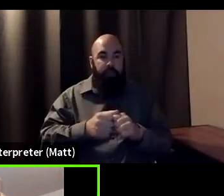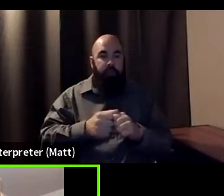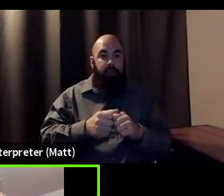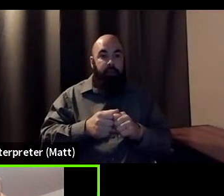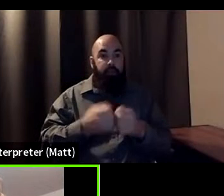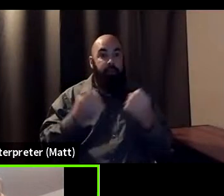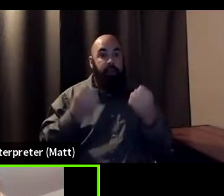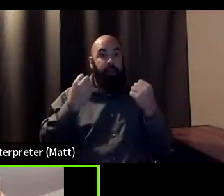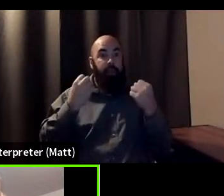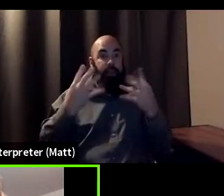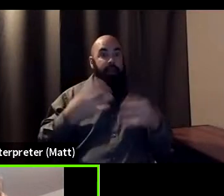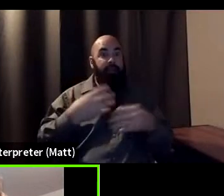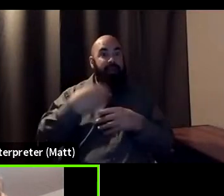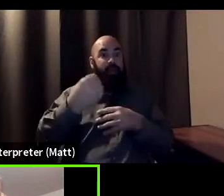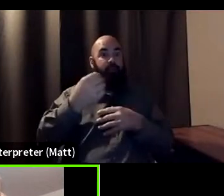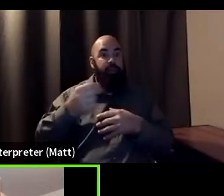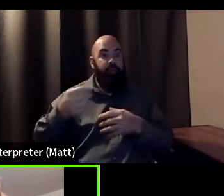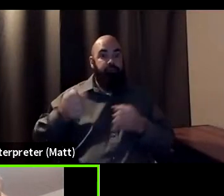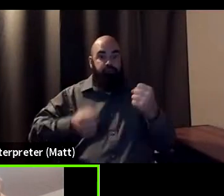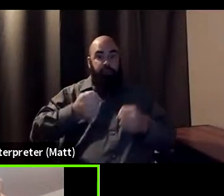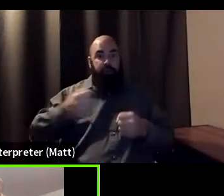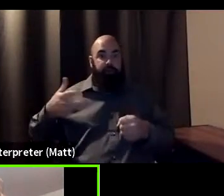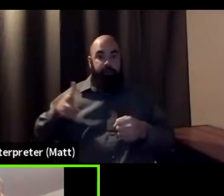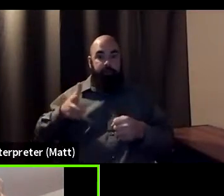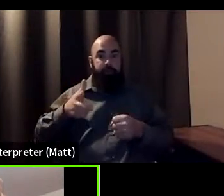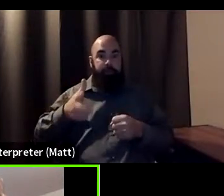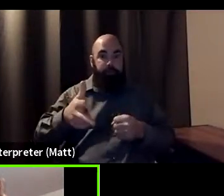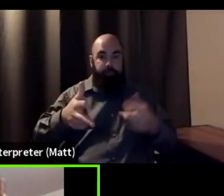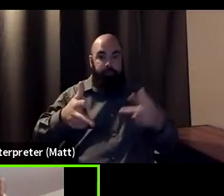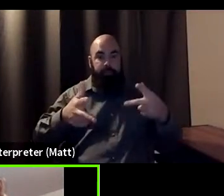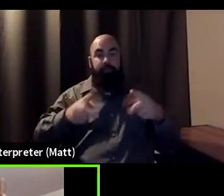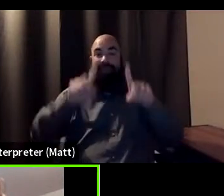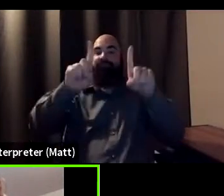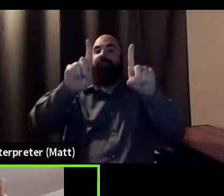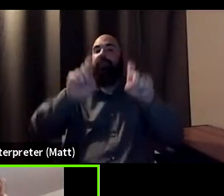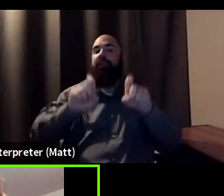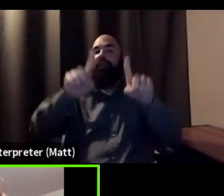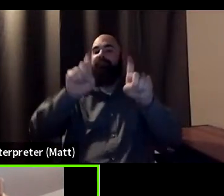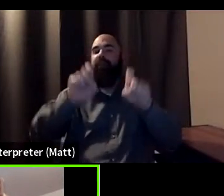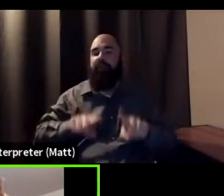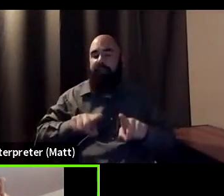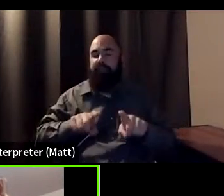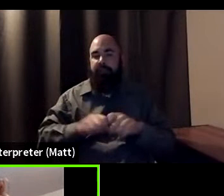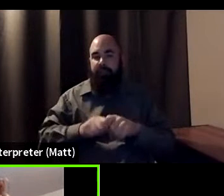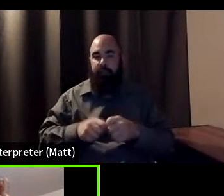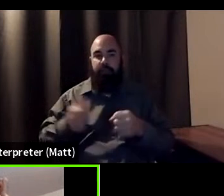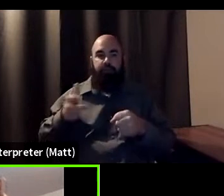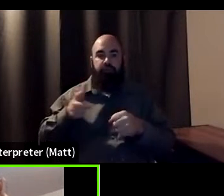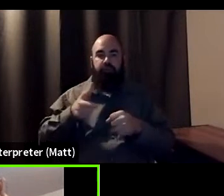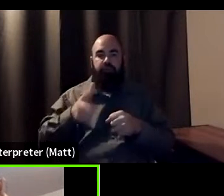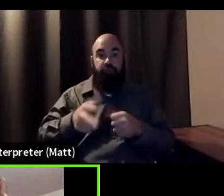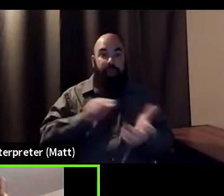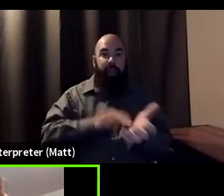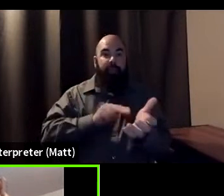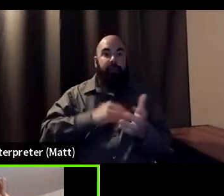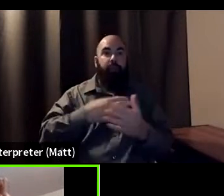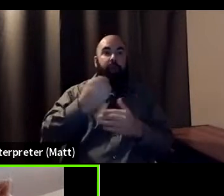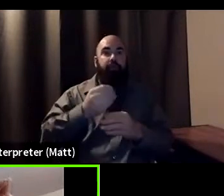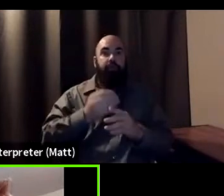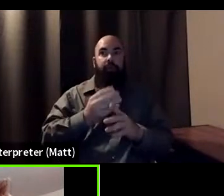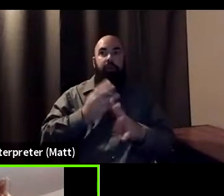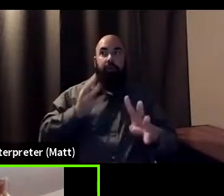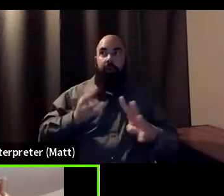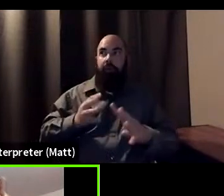outside drive-through testing. Obviously, that was what you wanted. And my nurses were out in all kinds of elements, both the freezing